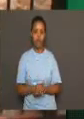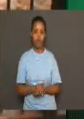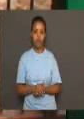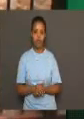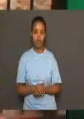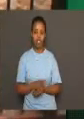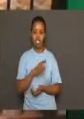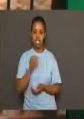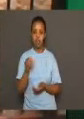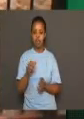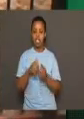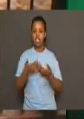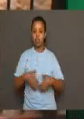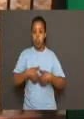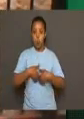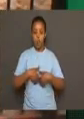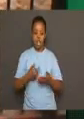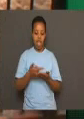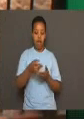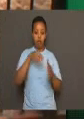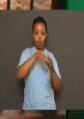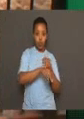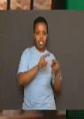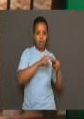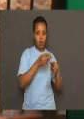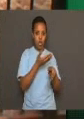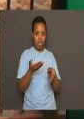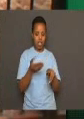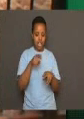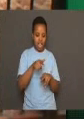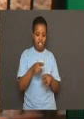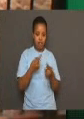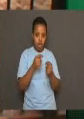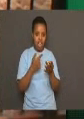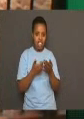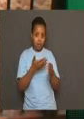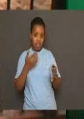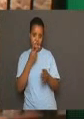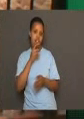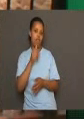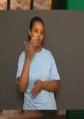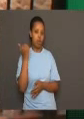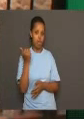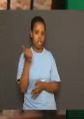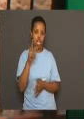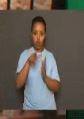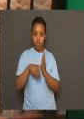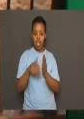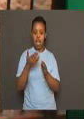How can the chimpanzee get the snack? She's never seen this puzzle before. For 10 minutes, there is no solution in